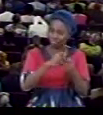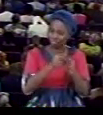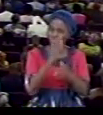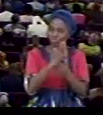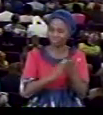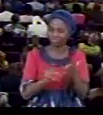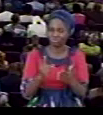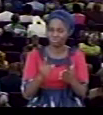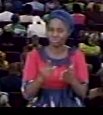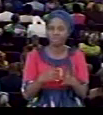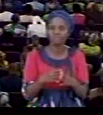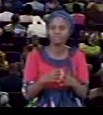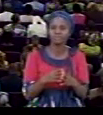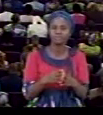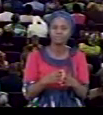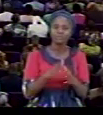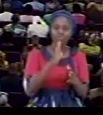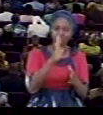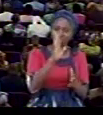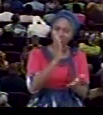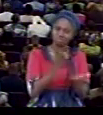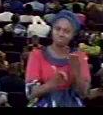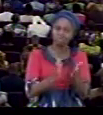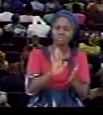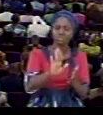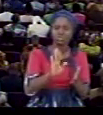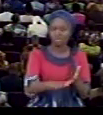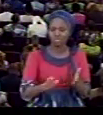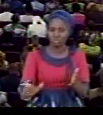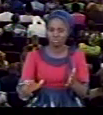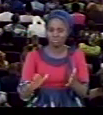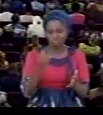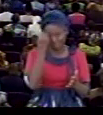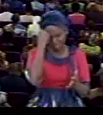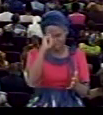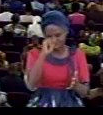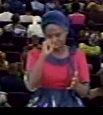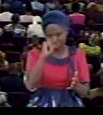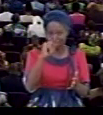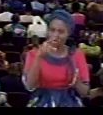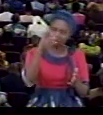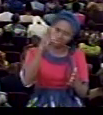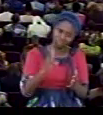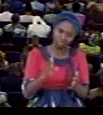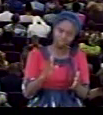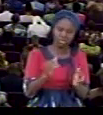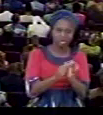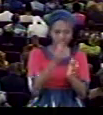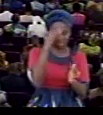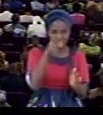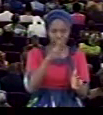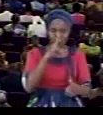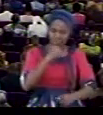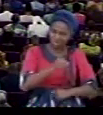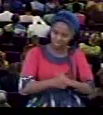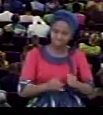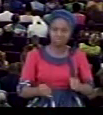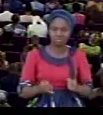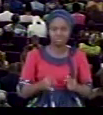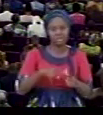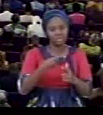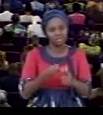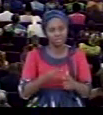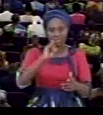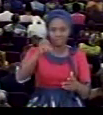children might have disobeyed God. That's why this is happening. And then Job will reply them, you're